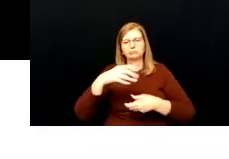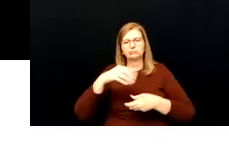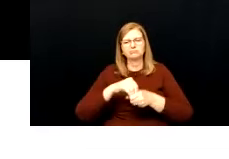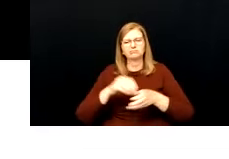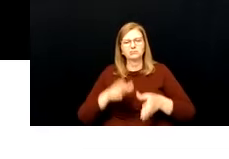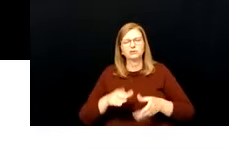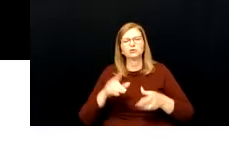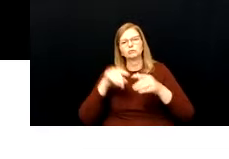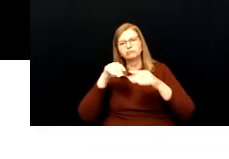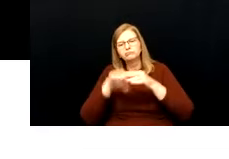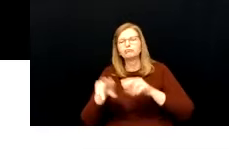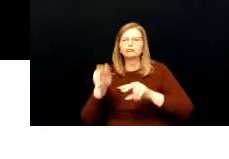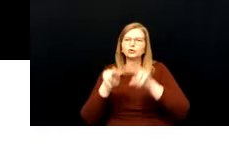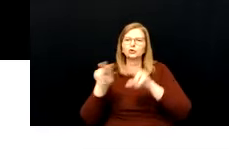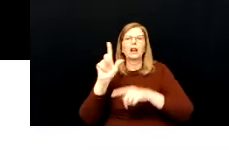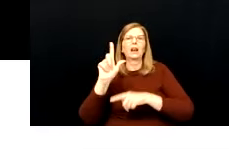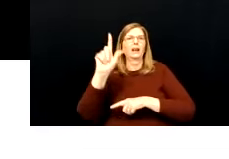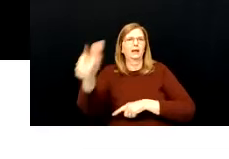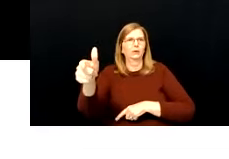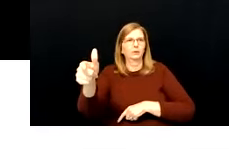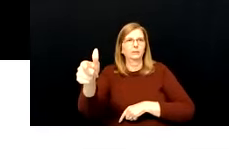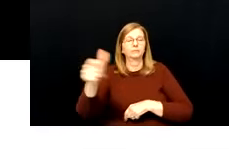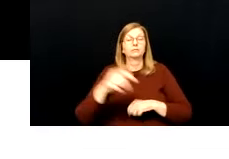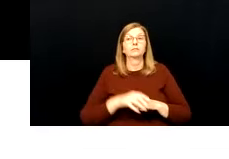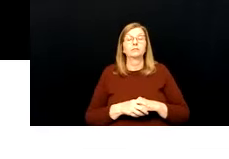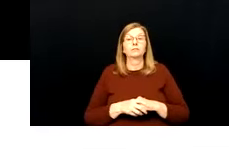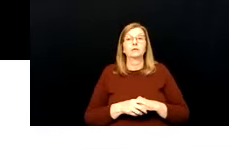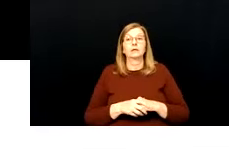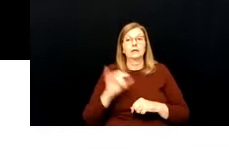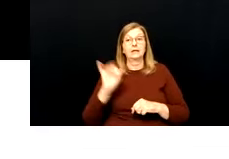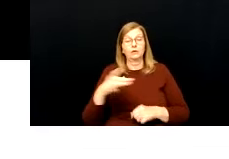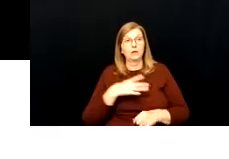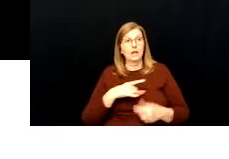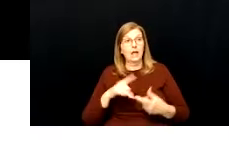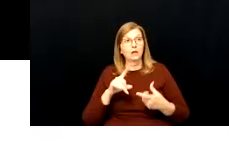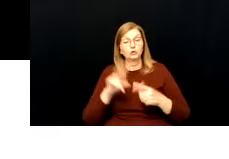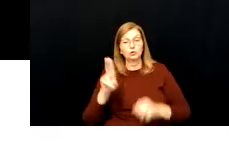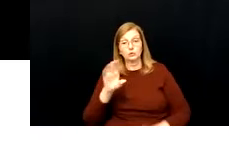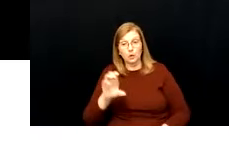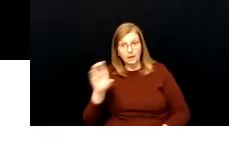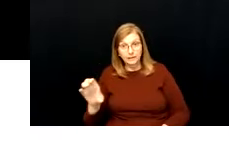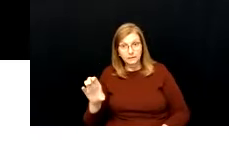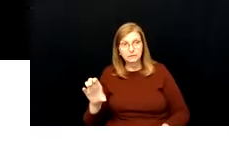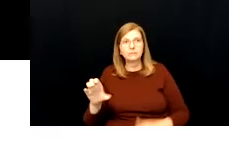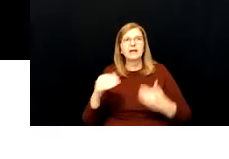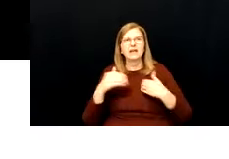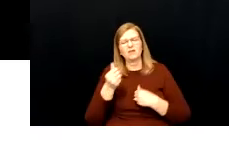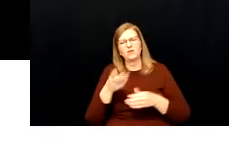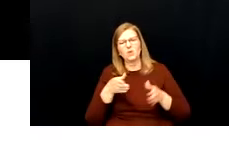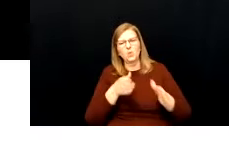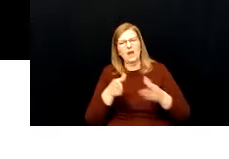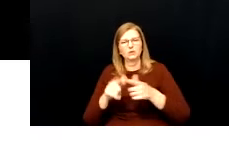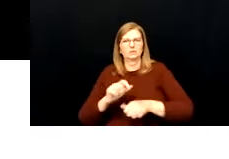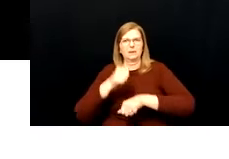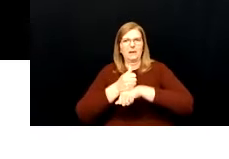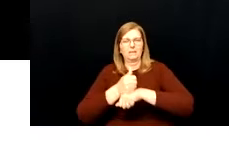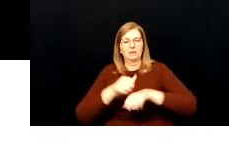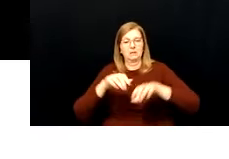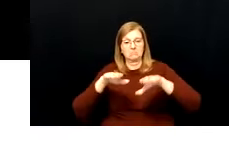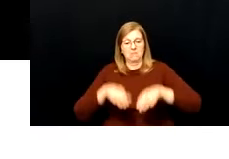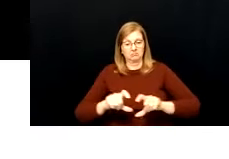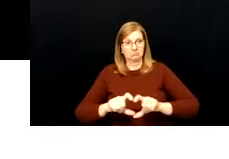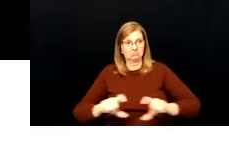access after the event. If you'd like to use closed captioning, there's a couple ways you can set that up. Down in the black bar